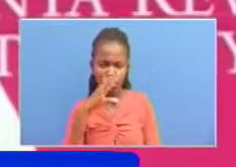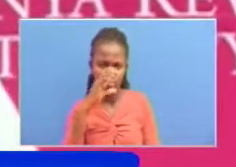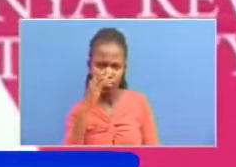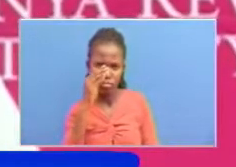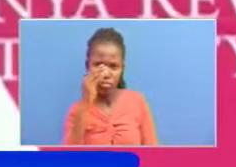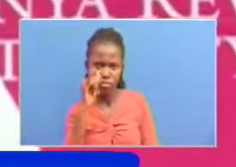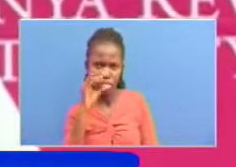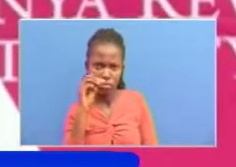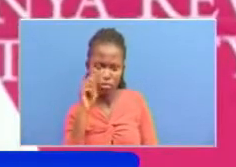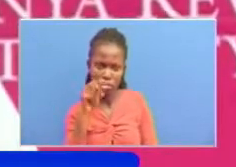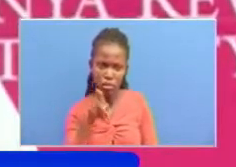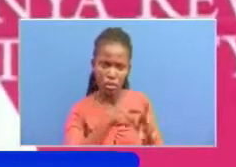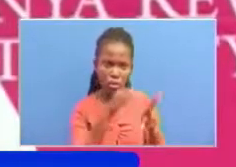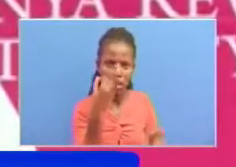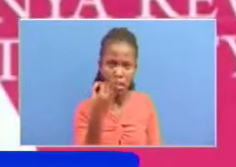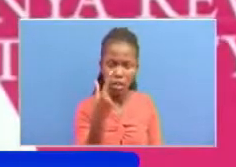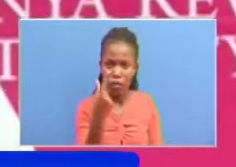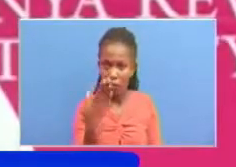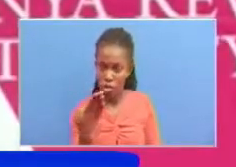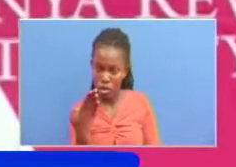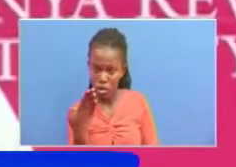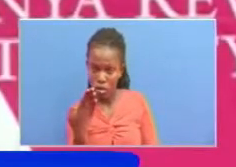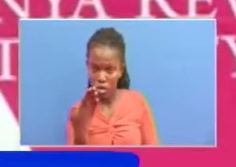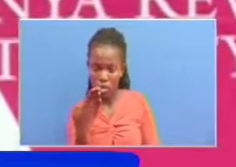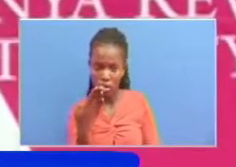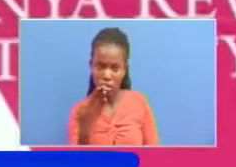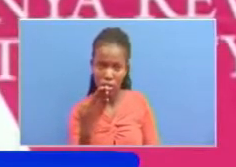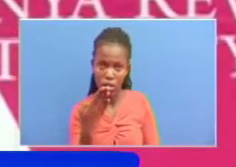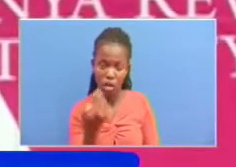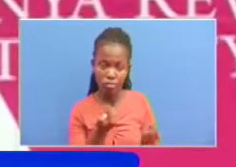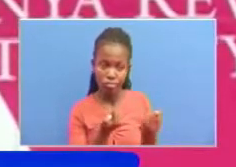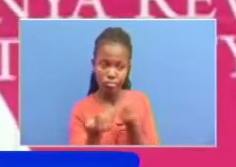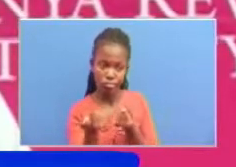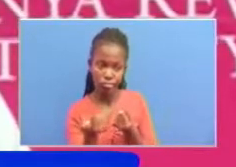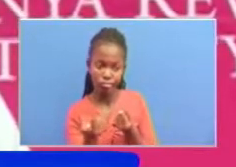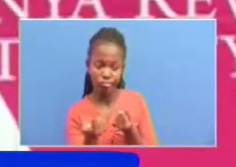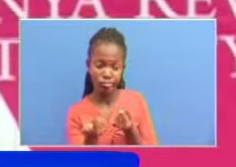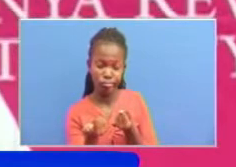and 314 motor vehicles.